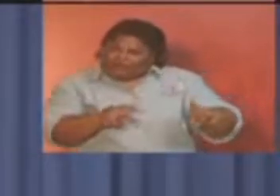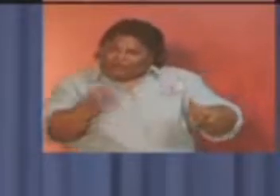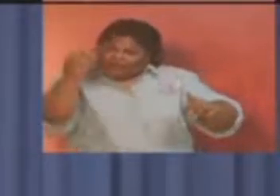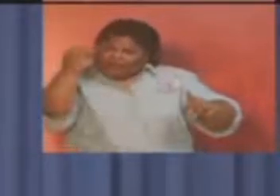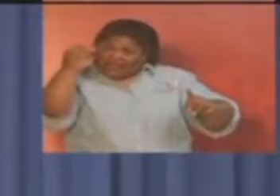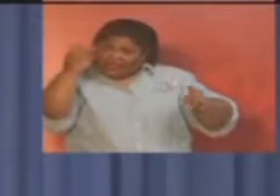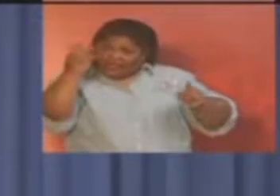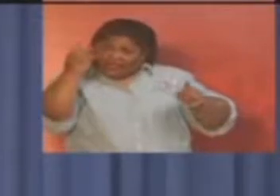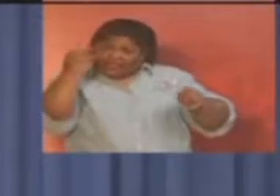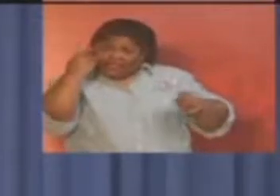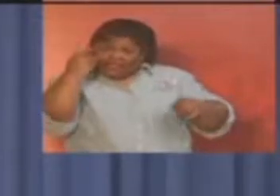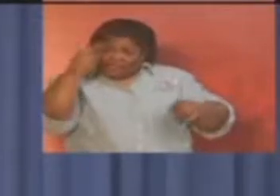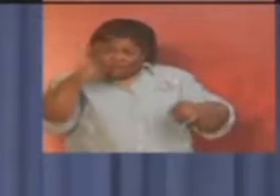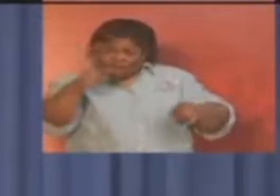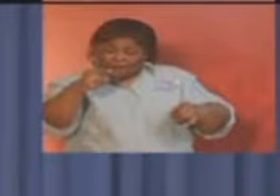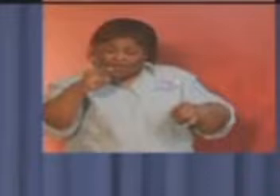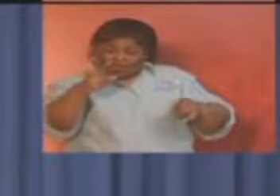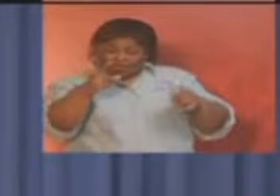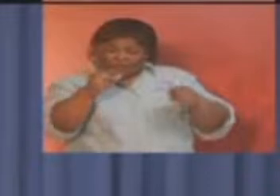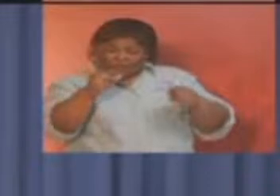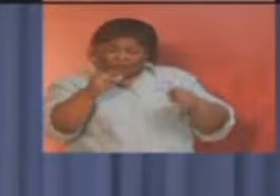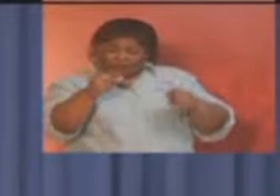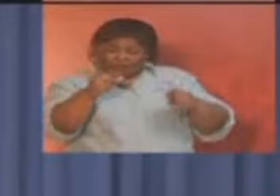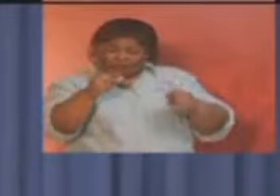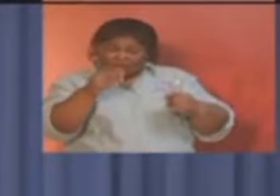It doesn't make you any more responsible.